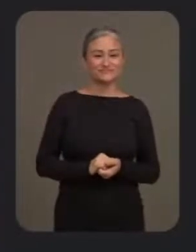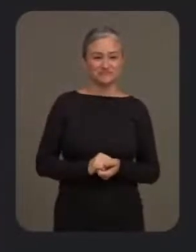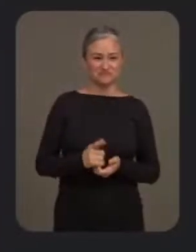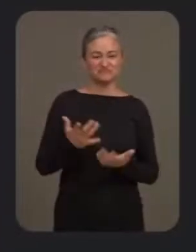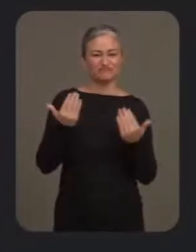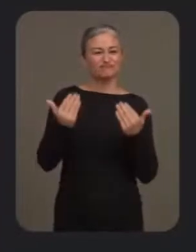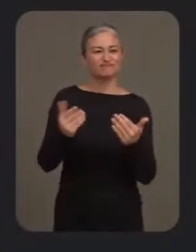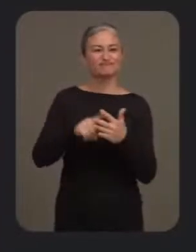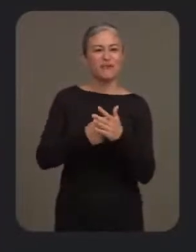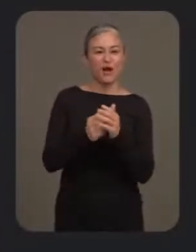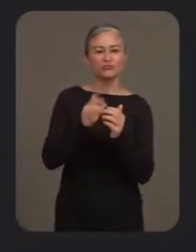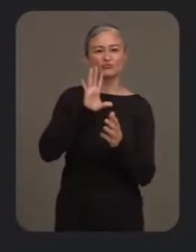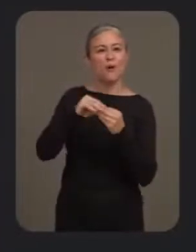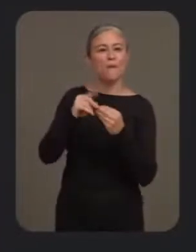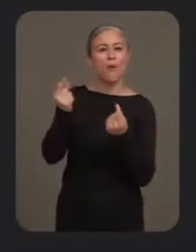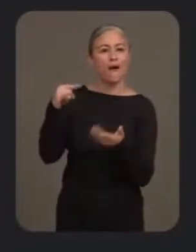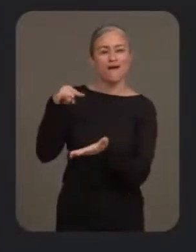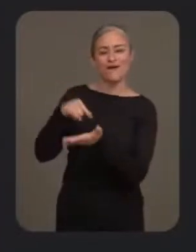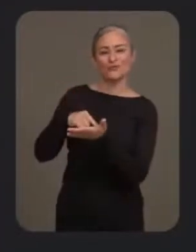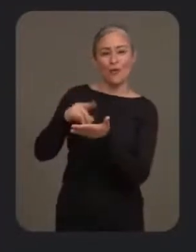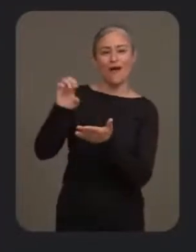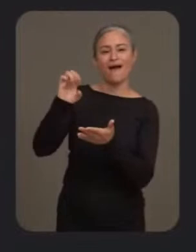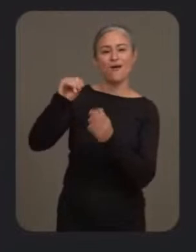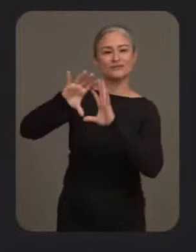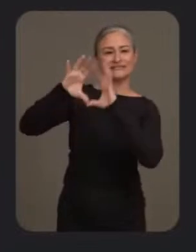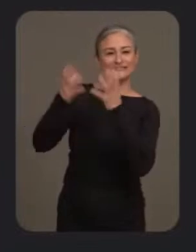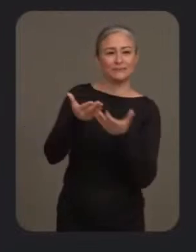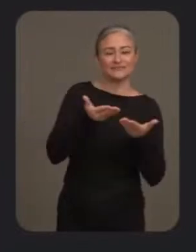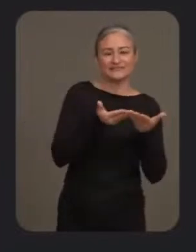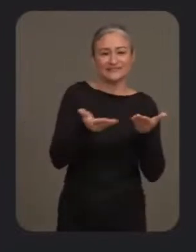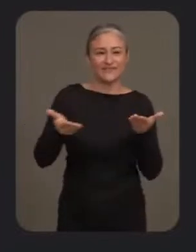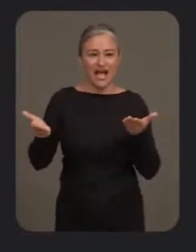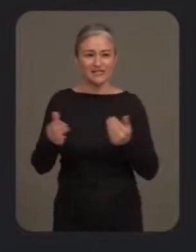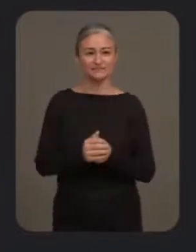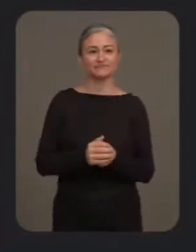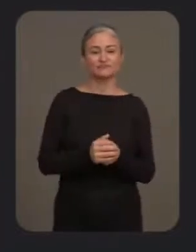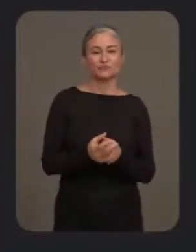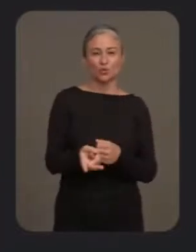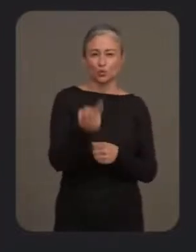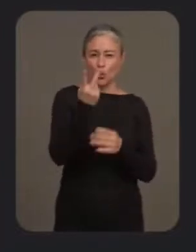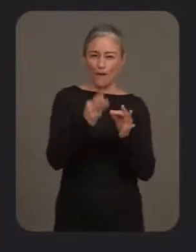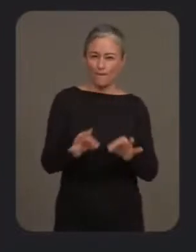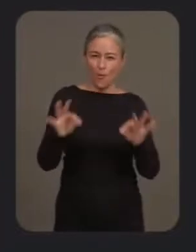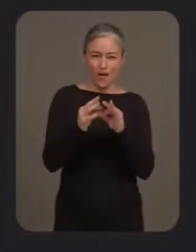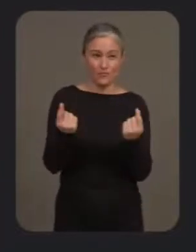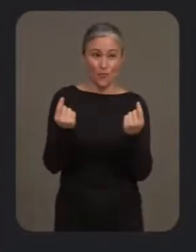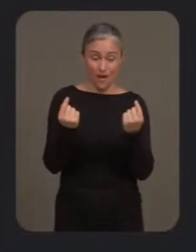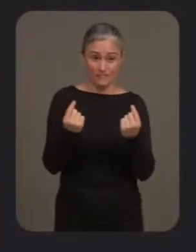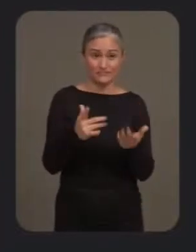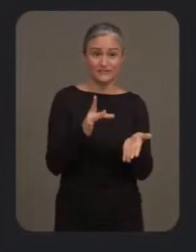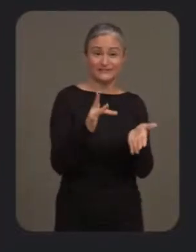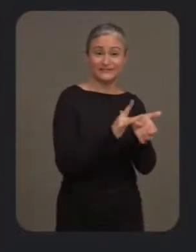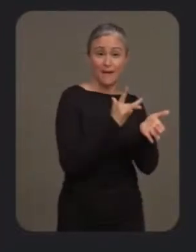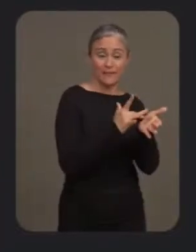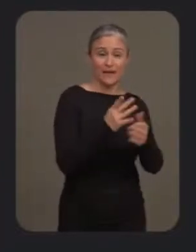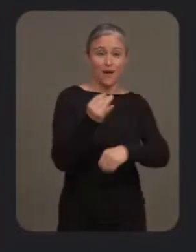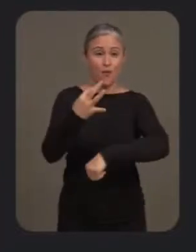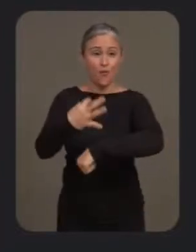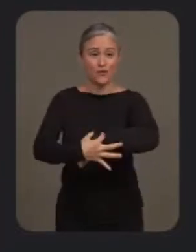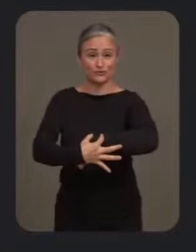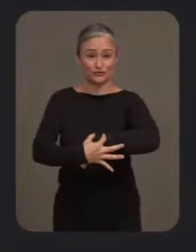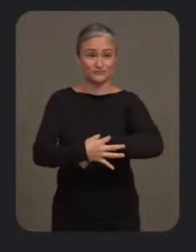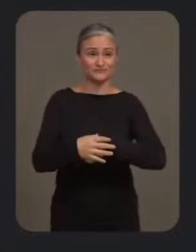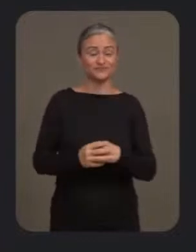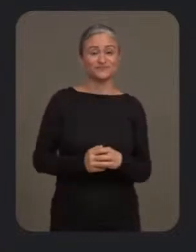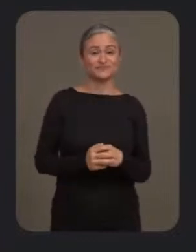by talking about Android's ecosystem of devices, starting with 2 of the most important, tablets and